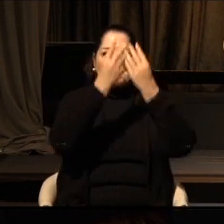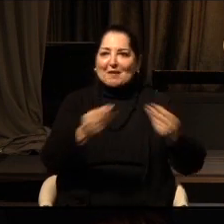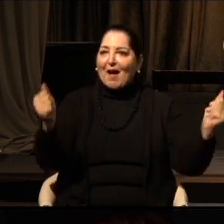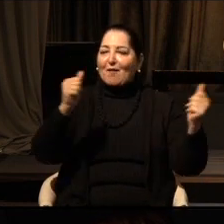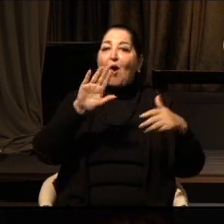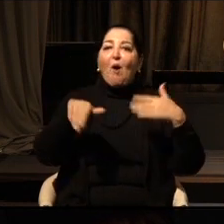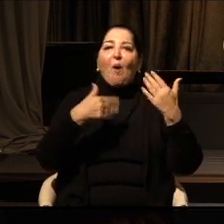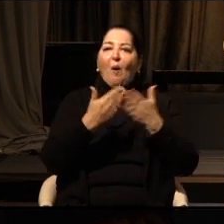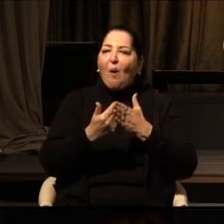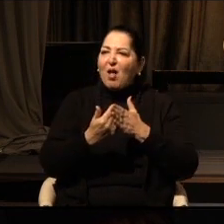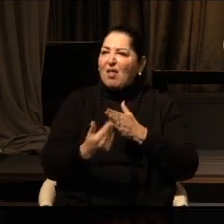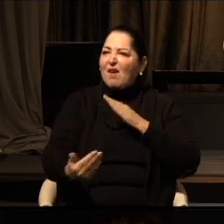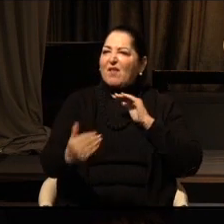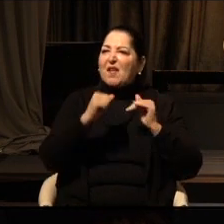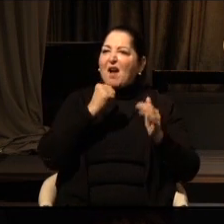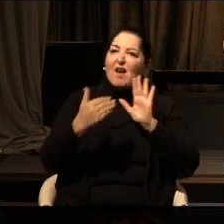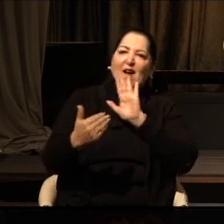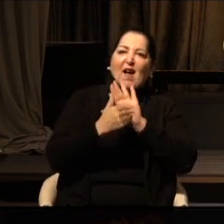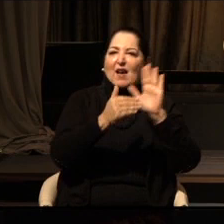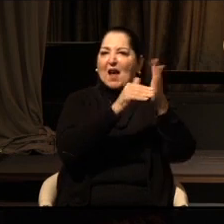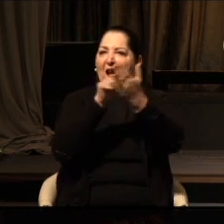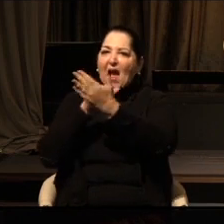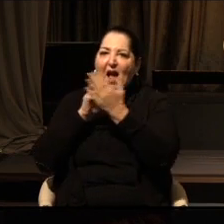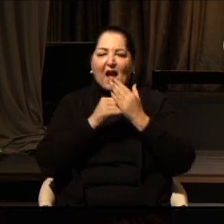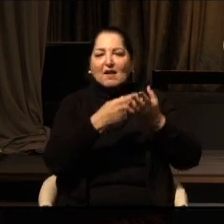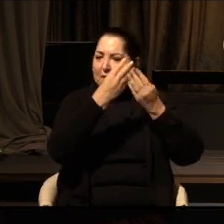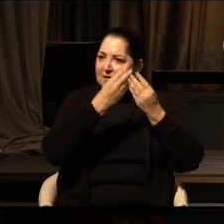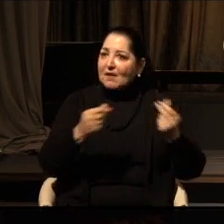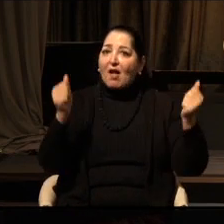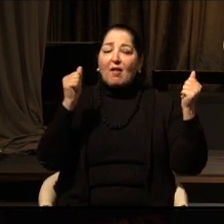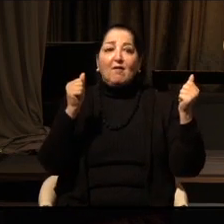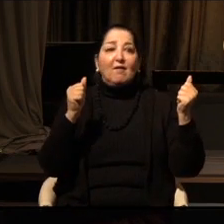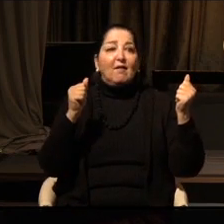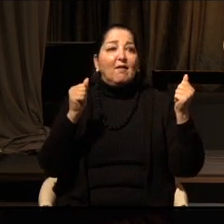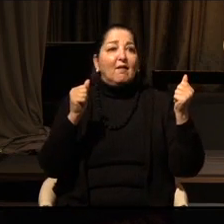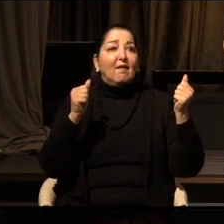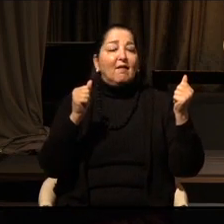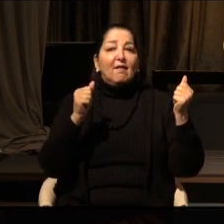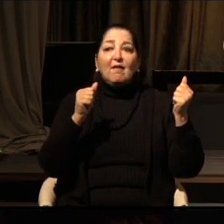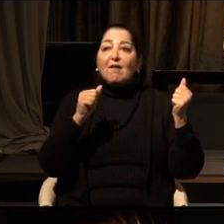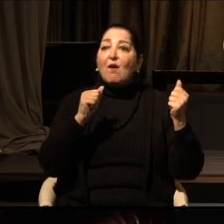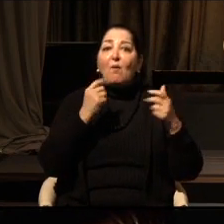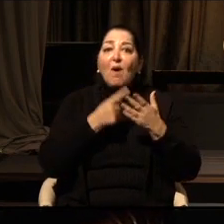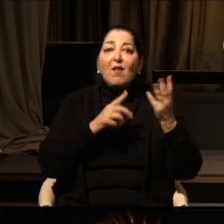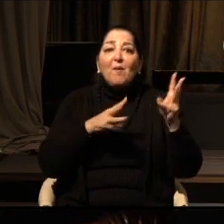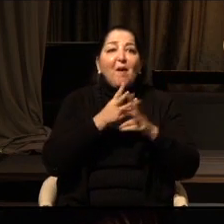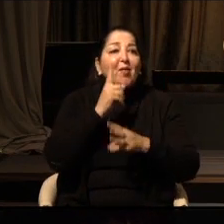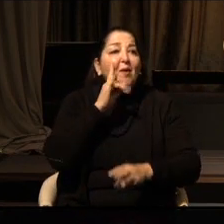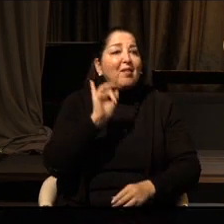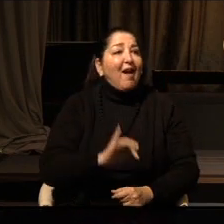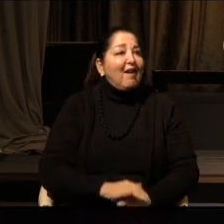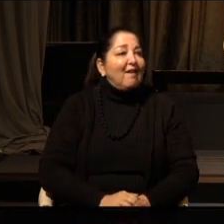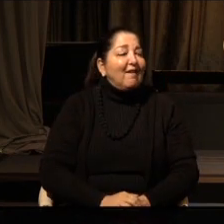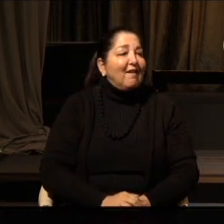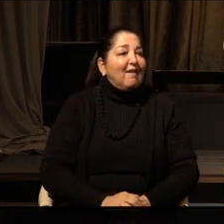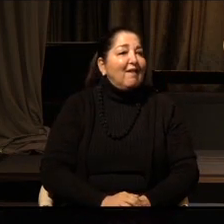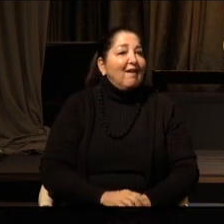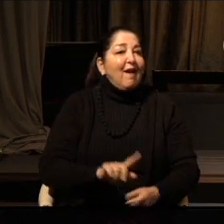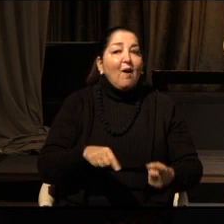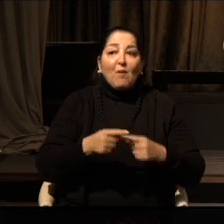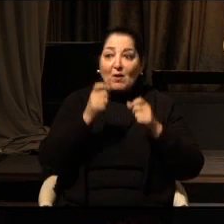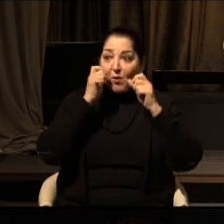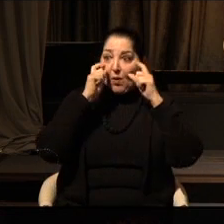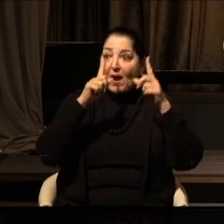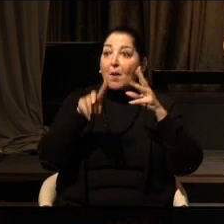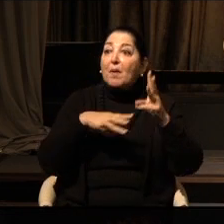injustices. What does this world look like? When you get up in the morning, what do you